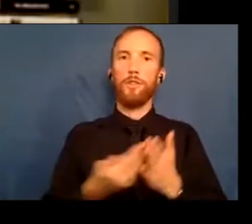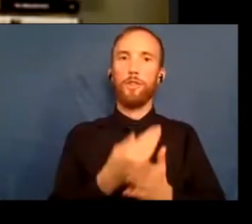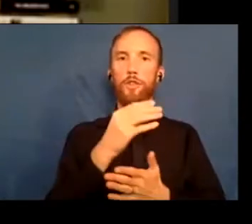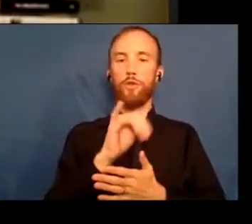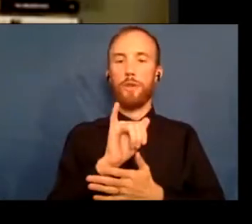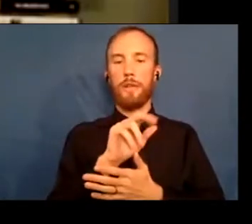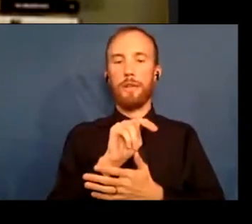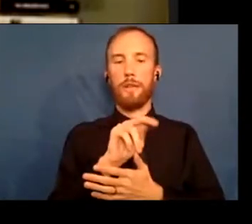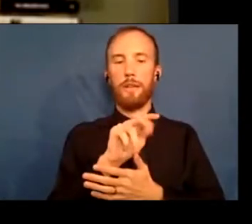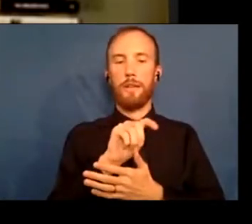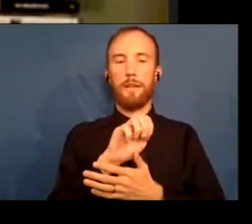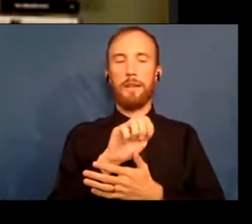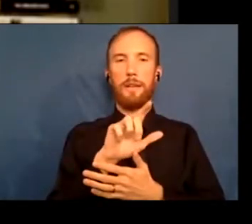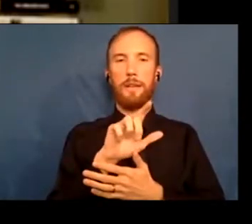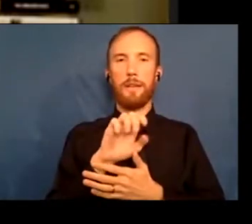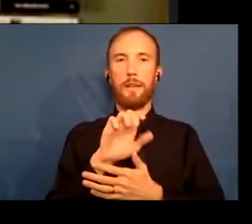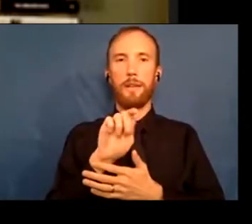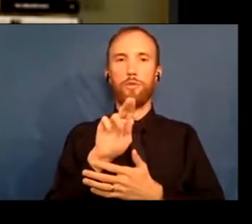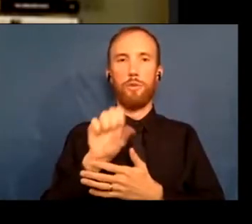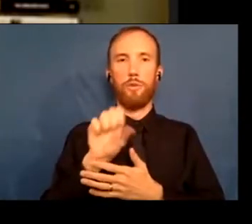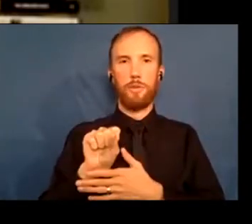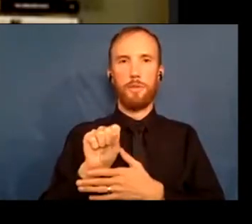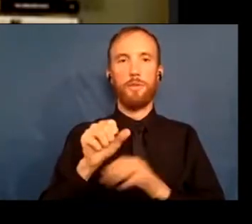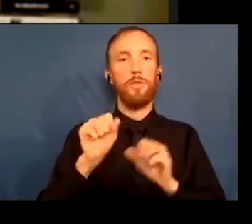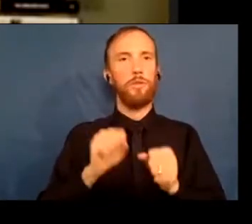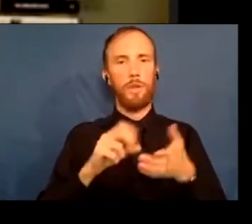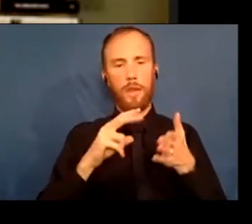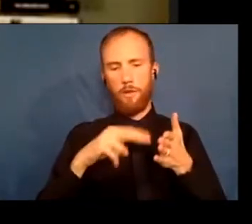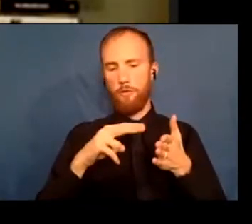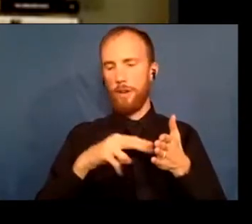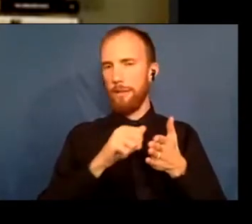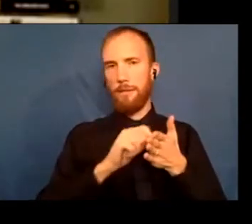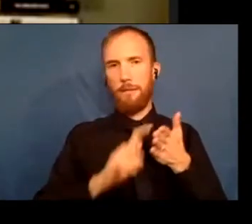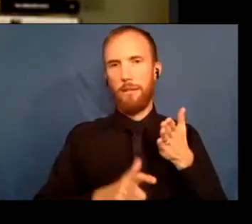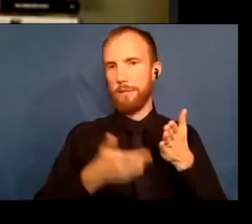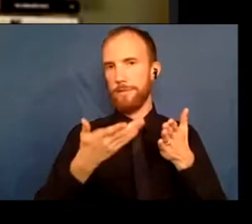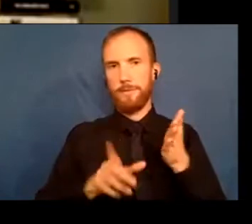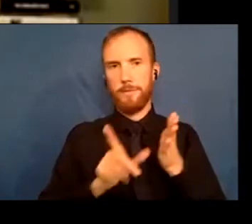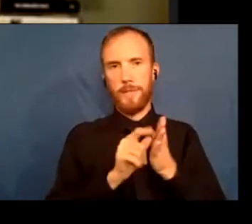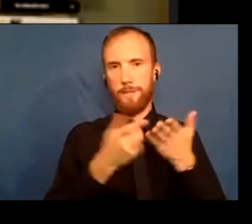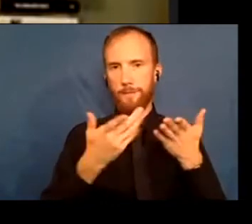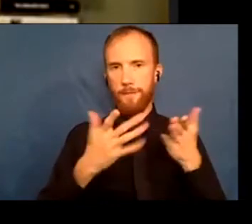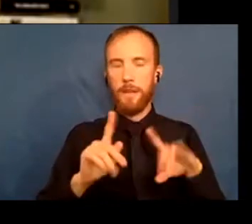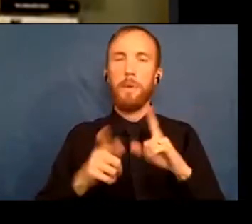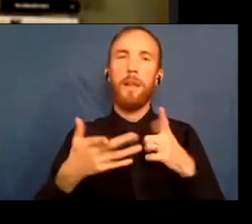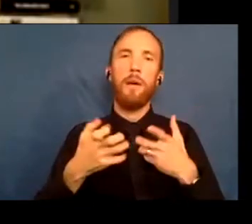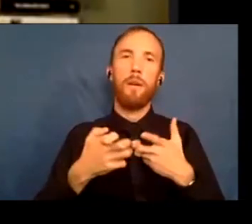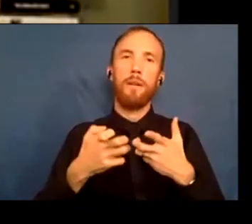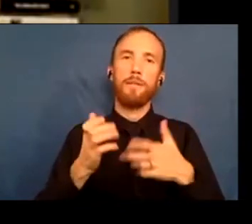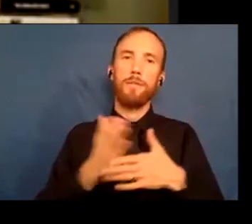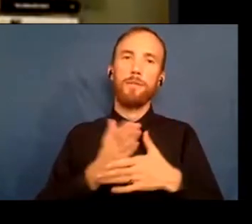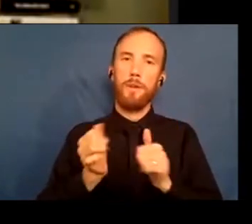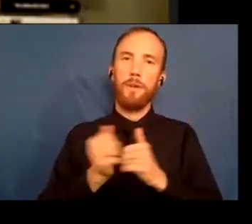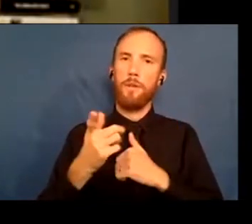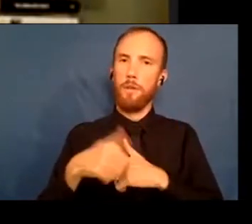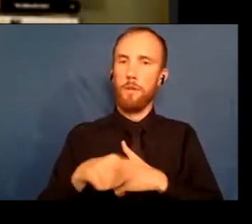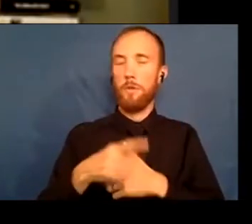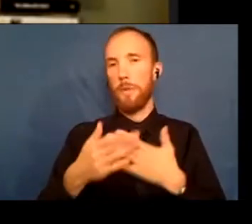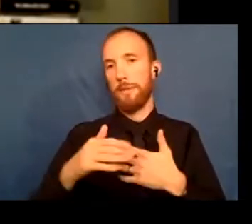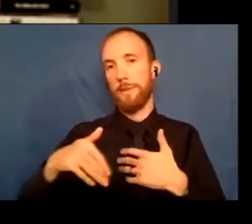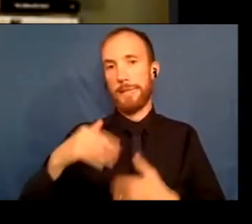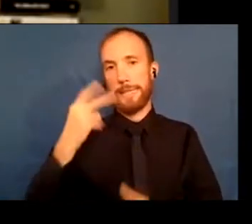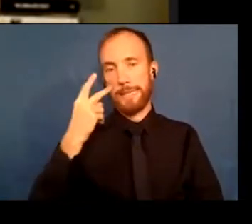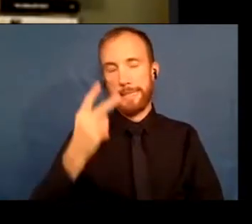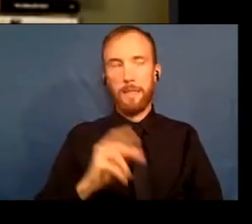dossier. It's all there already. But I'd like to share it with you in case you haven't seen it.